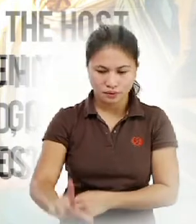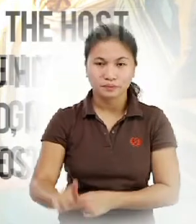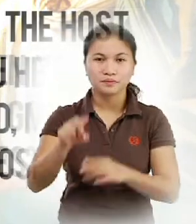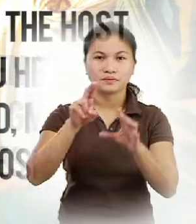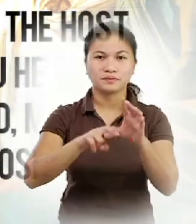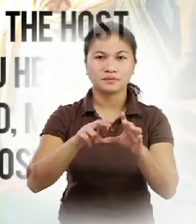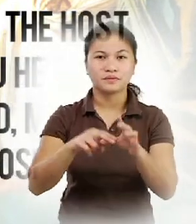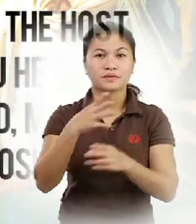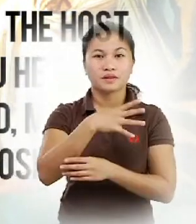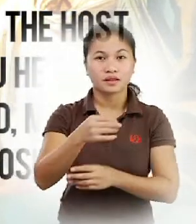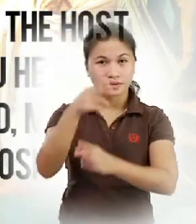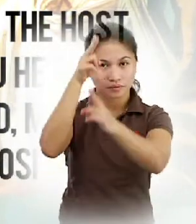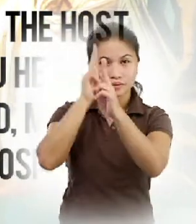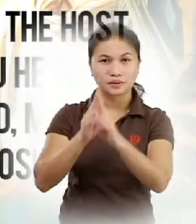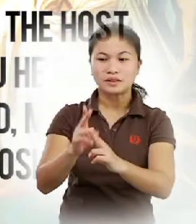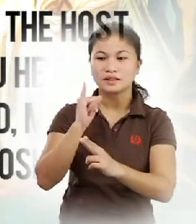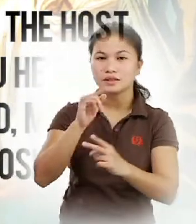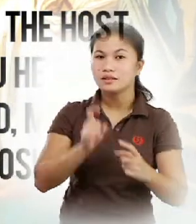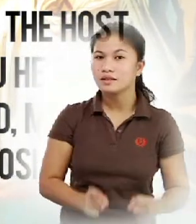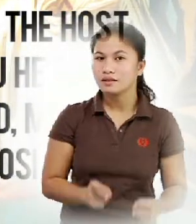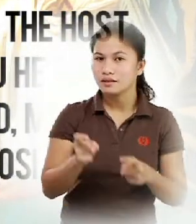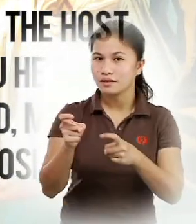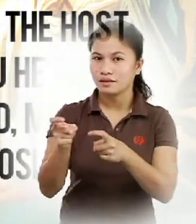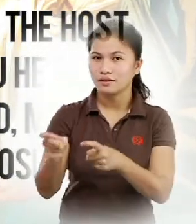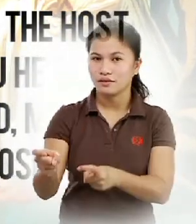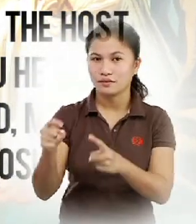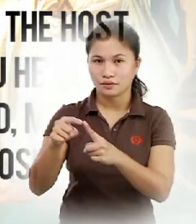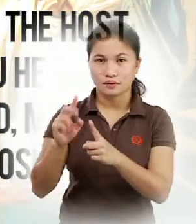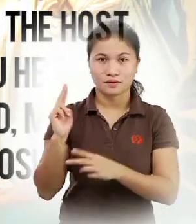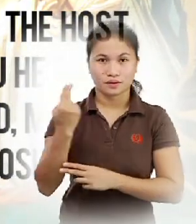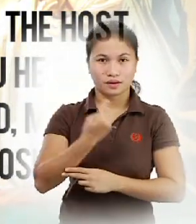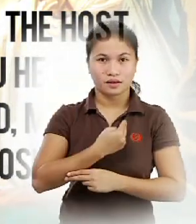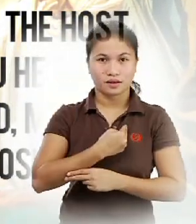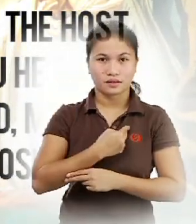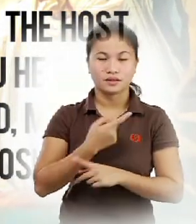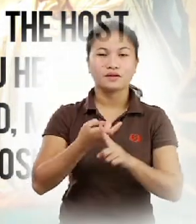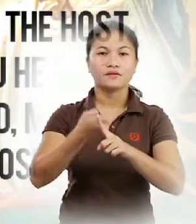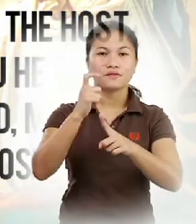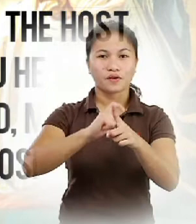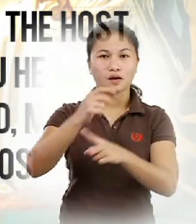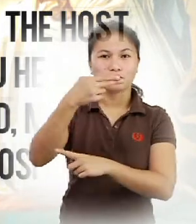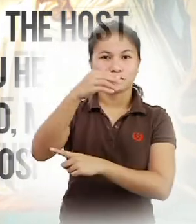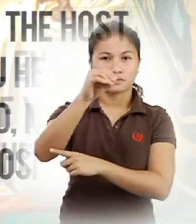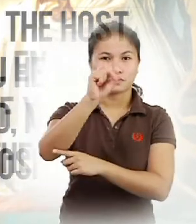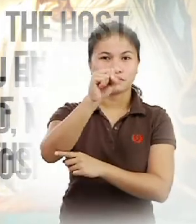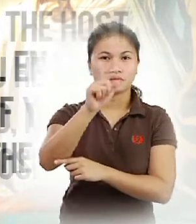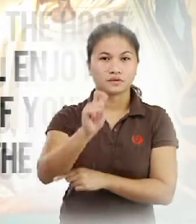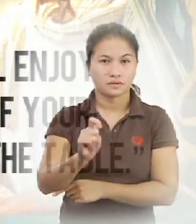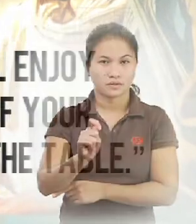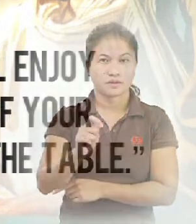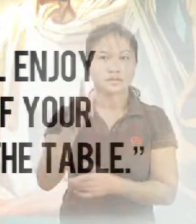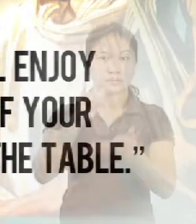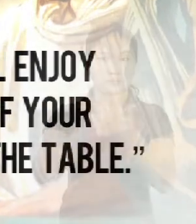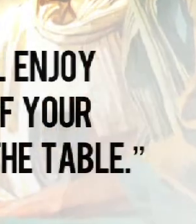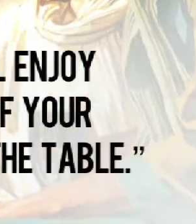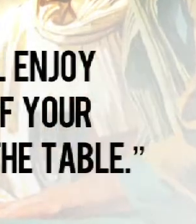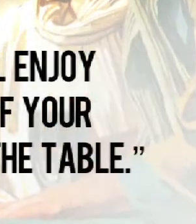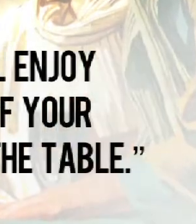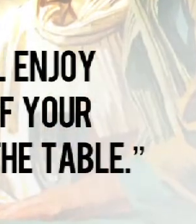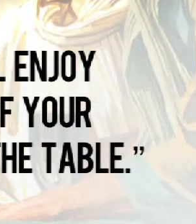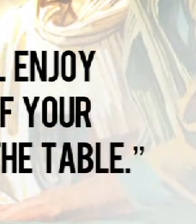seat. And the honor is a gift to us coming from the host.